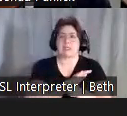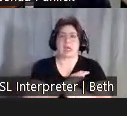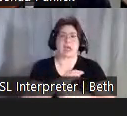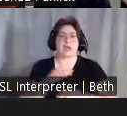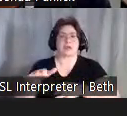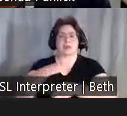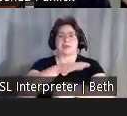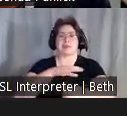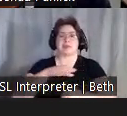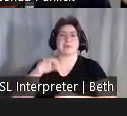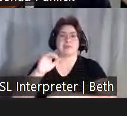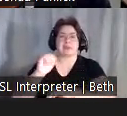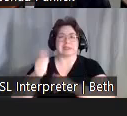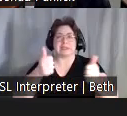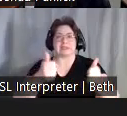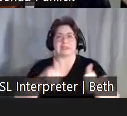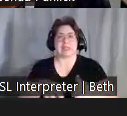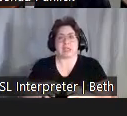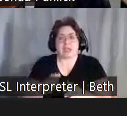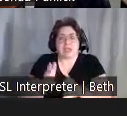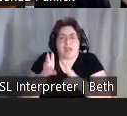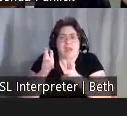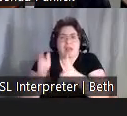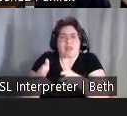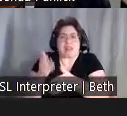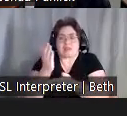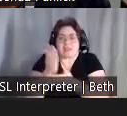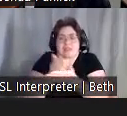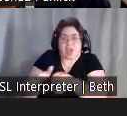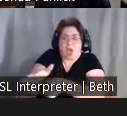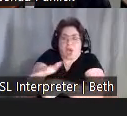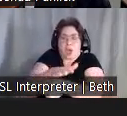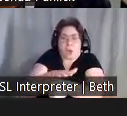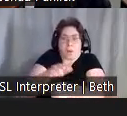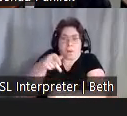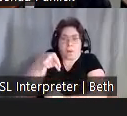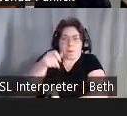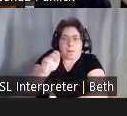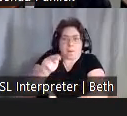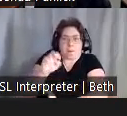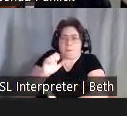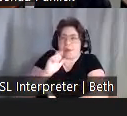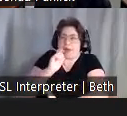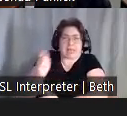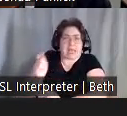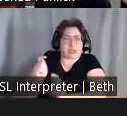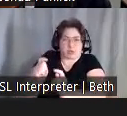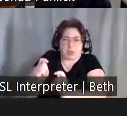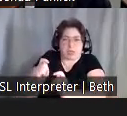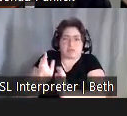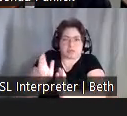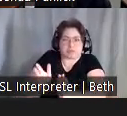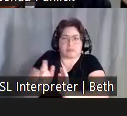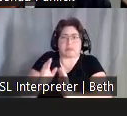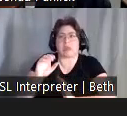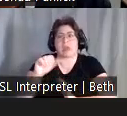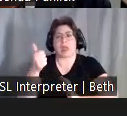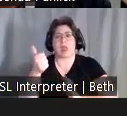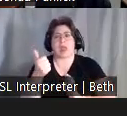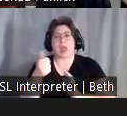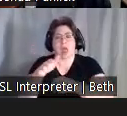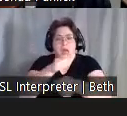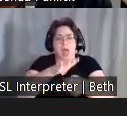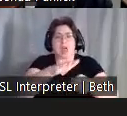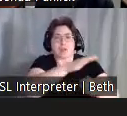We are leaving some patches of pine untreated. So other ask sites have